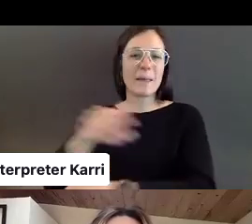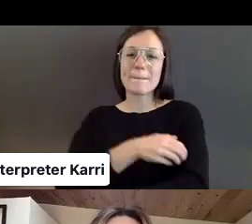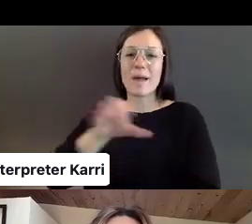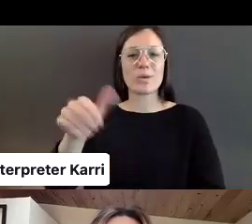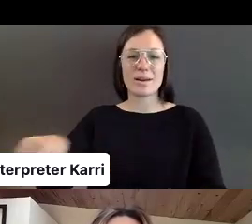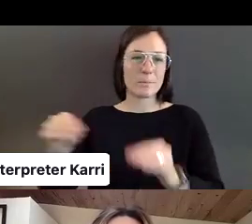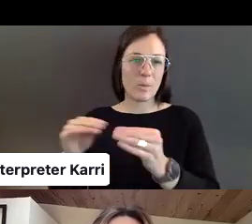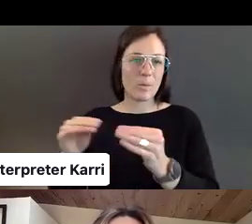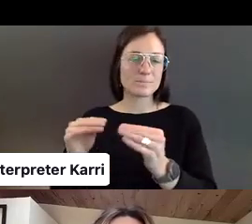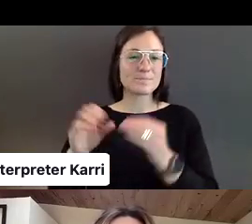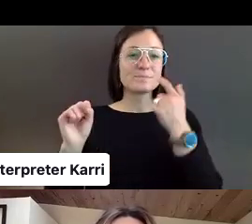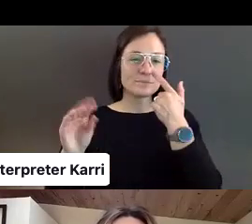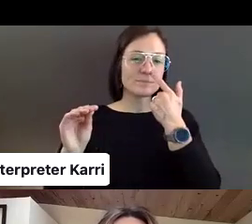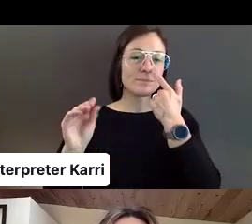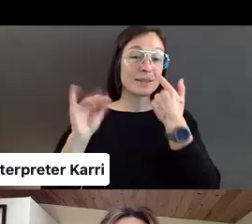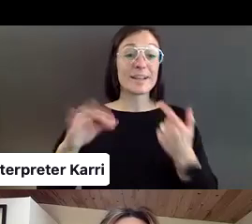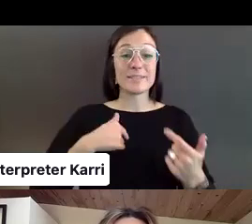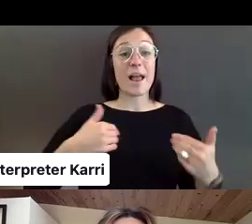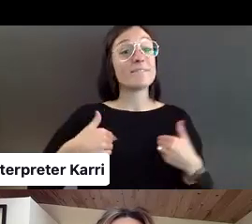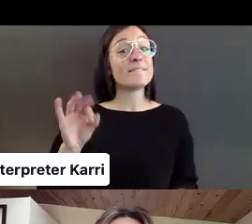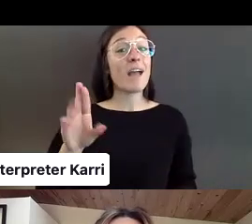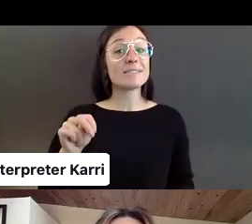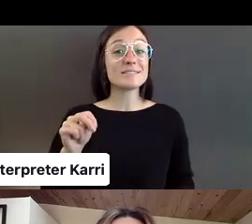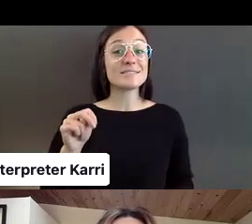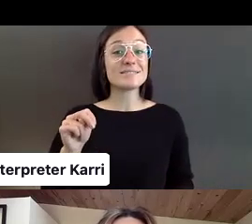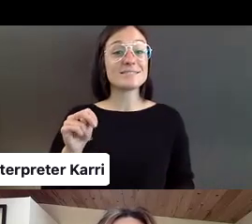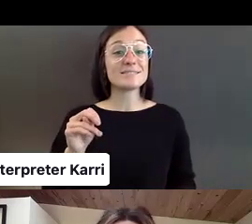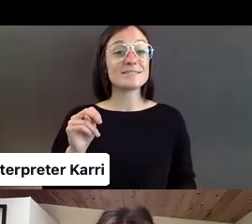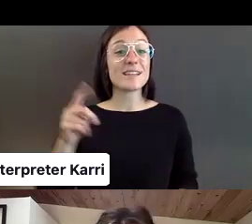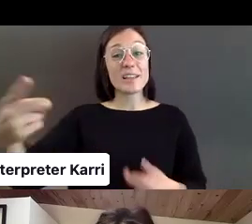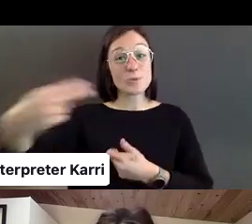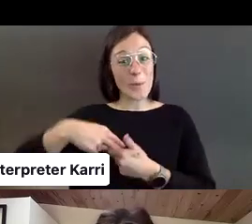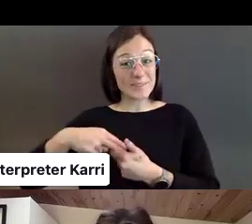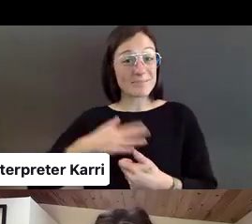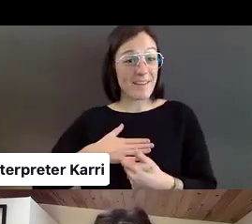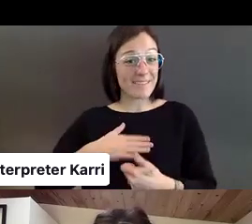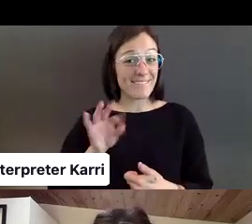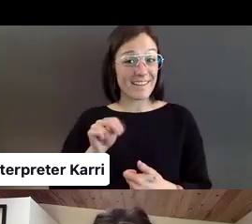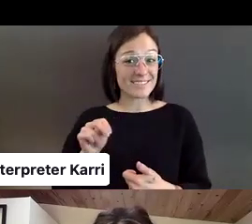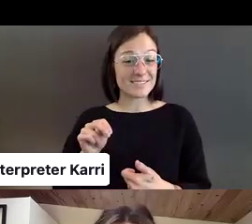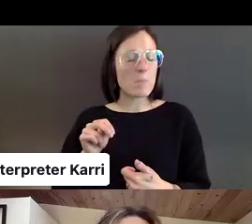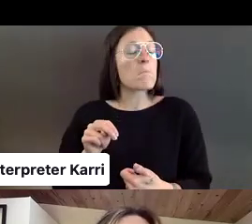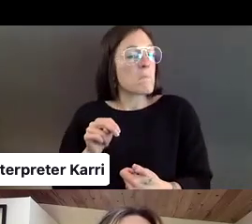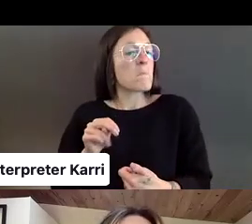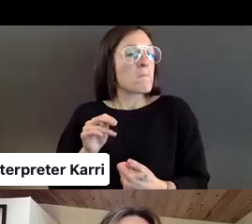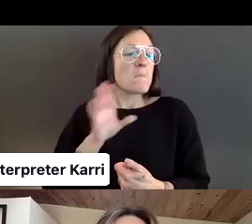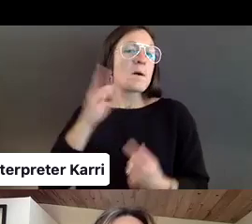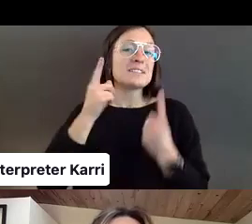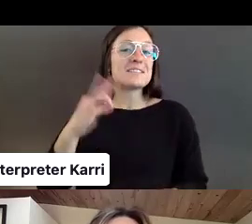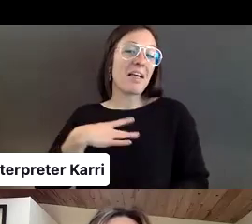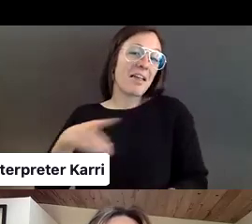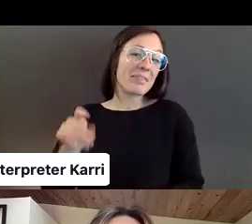anymore. So if I've had fun and they joined me having fun, then I'll think about whether or not I like